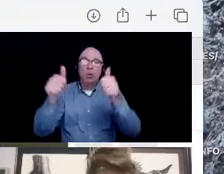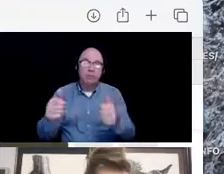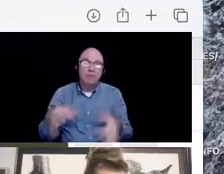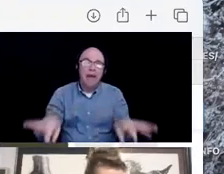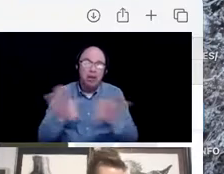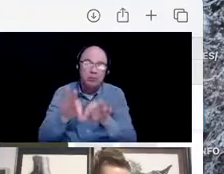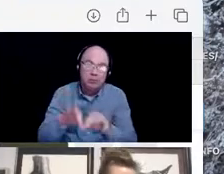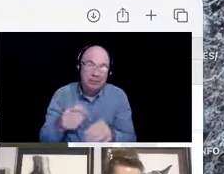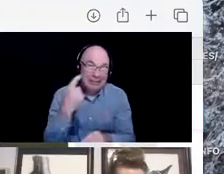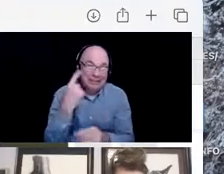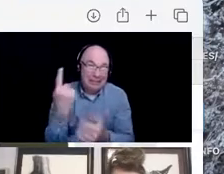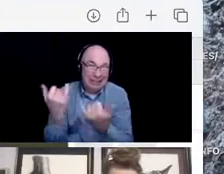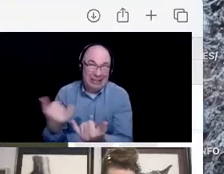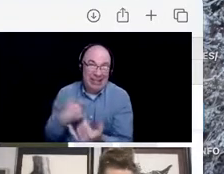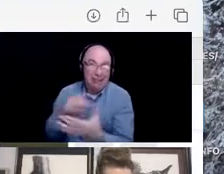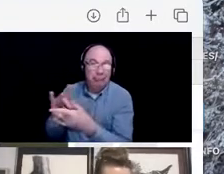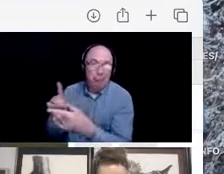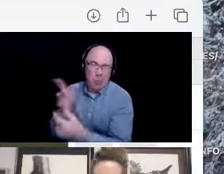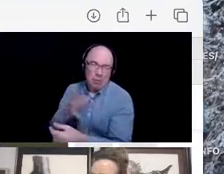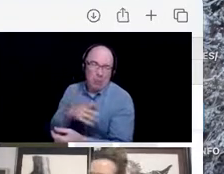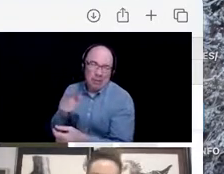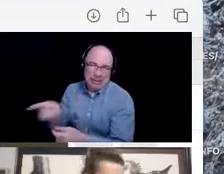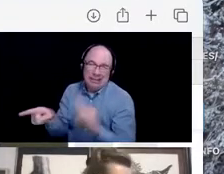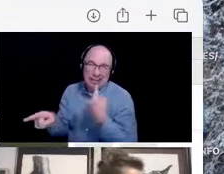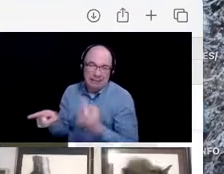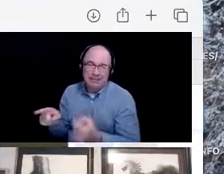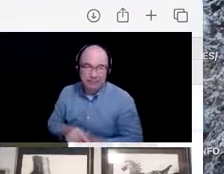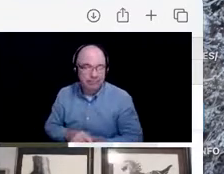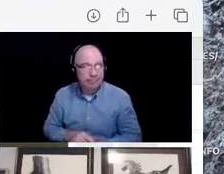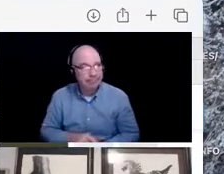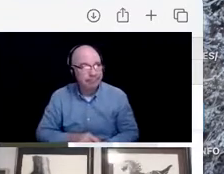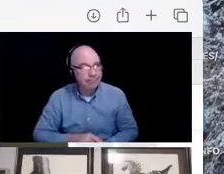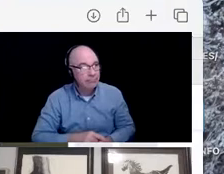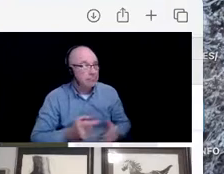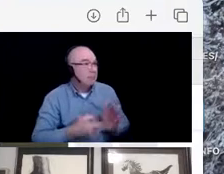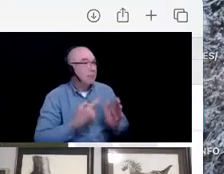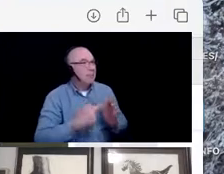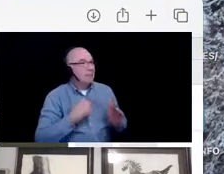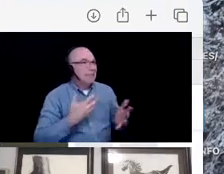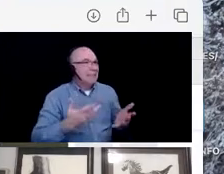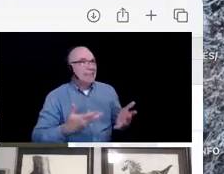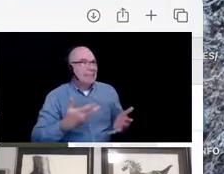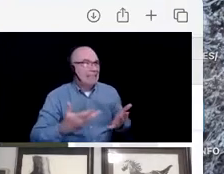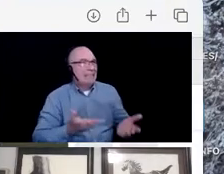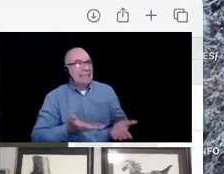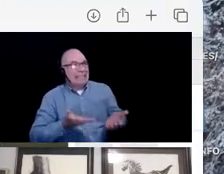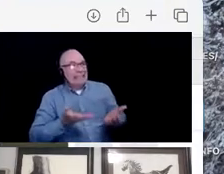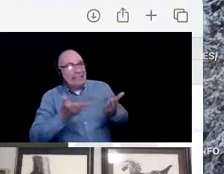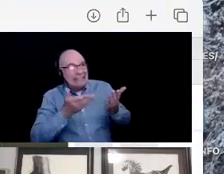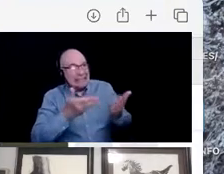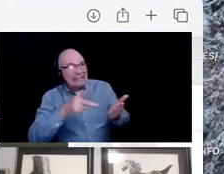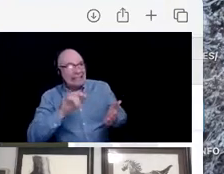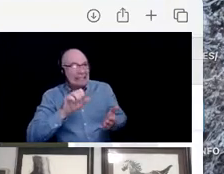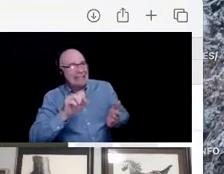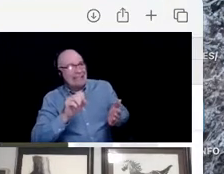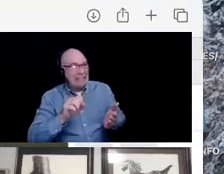talked with someone today and she said it so well. She said, you know, a lot of times we can be hesitant to try to offer Plexus if we